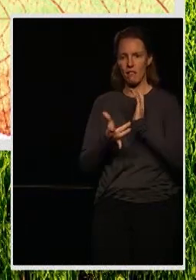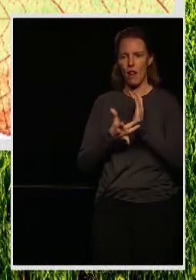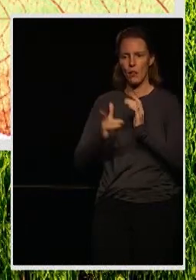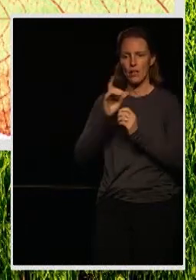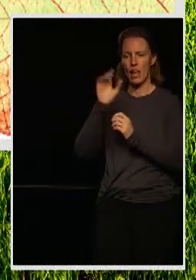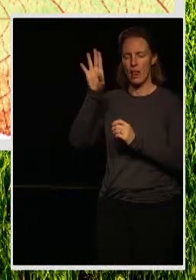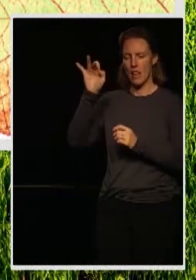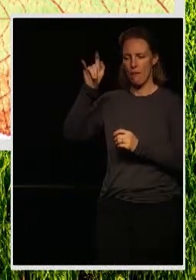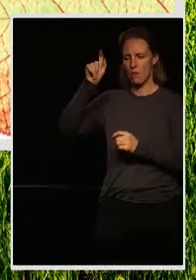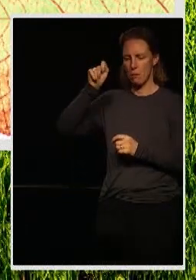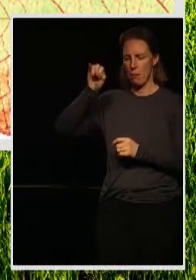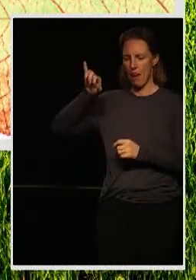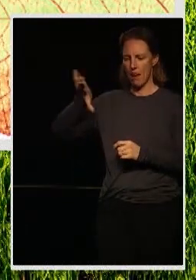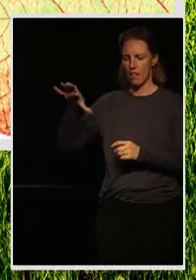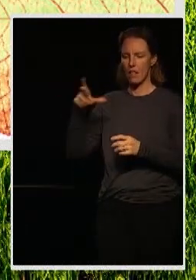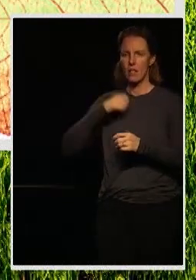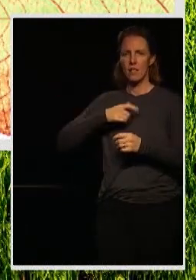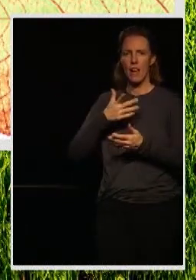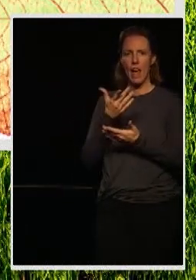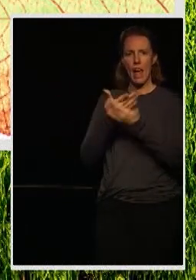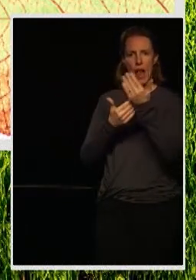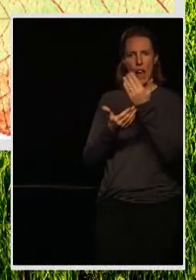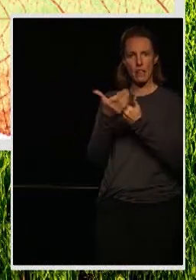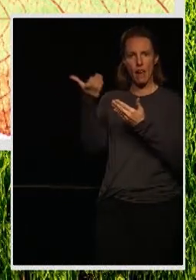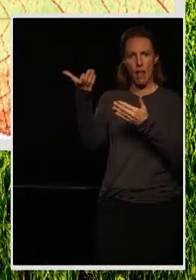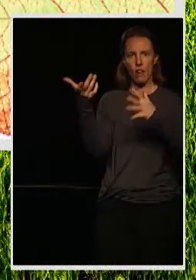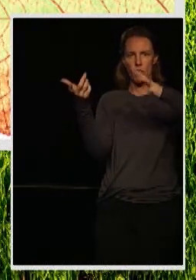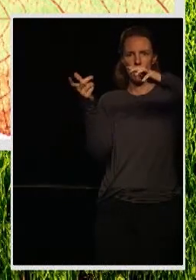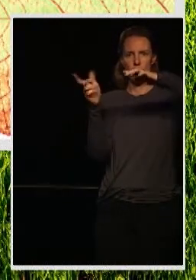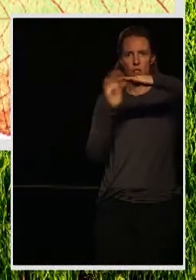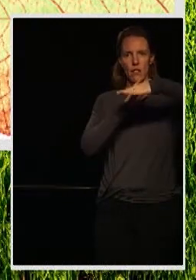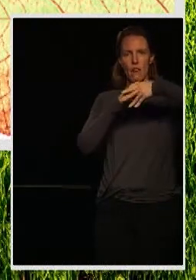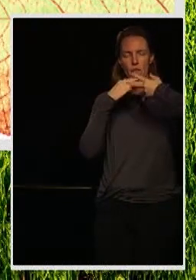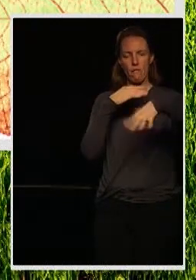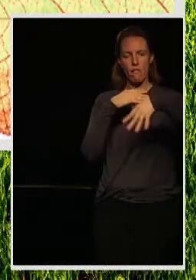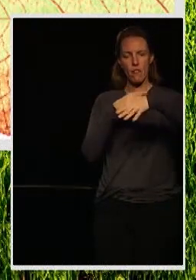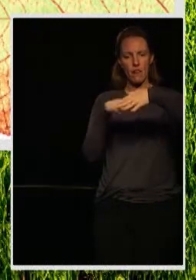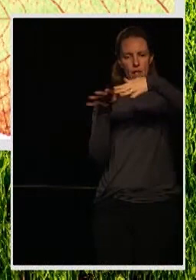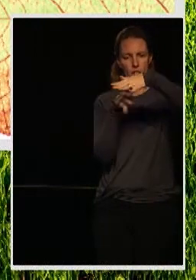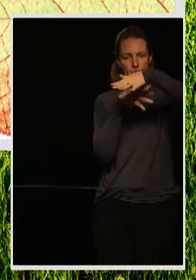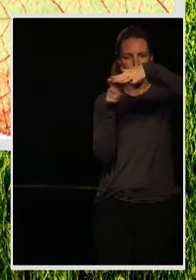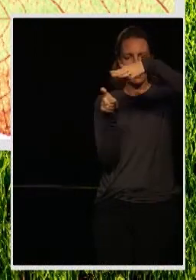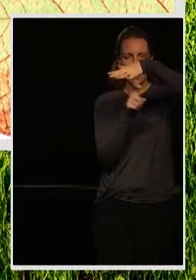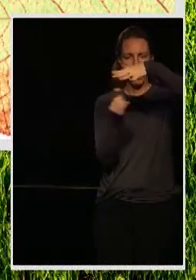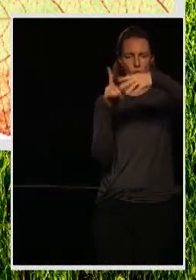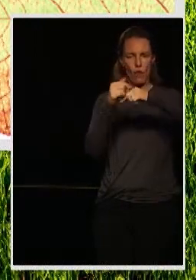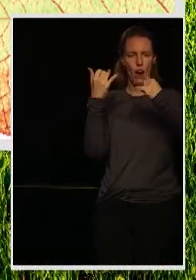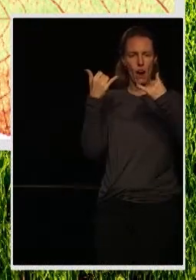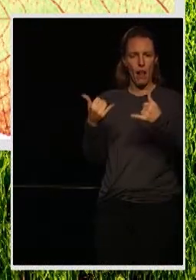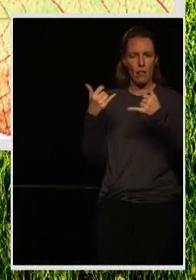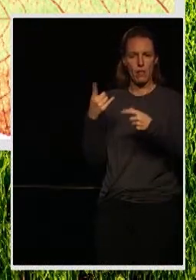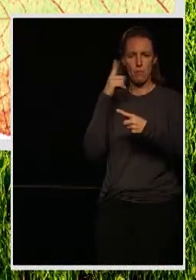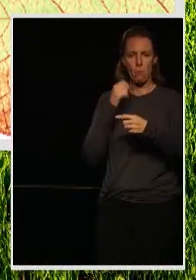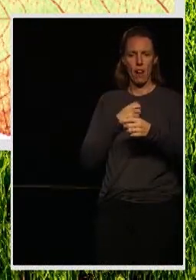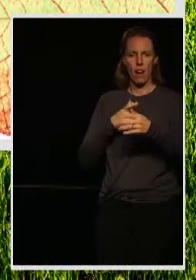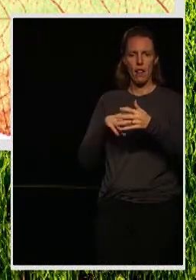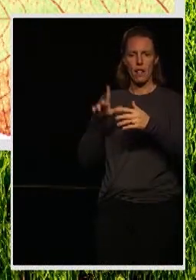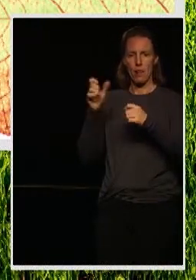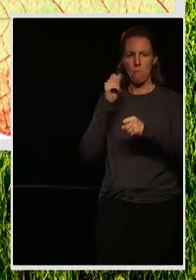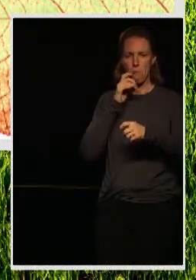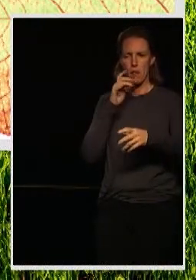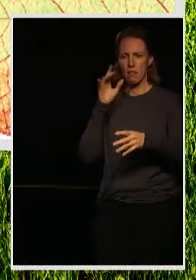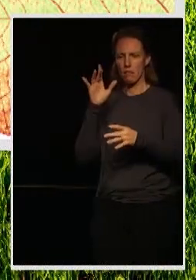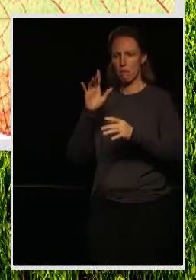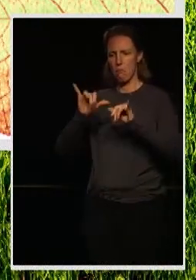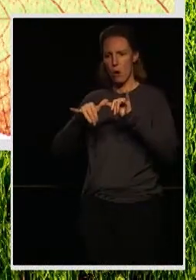handheld hyperspectral leaf scanner for instant, on-the-spot plant diagnosing. It can be used to measure chemical